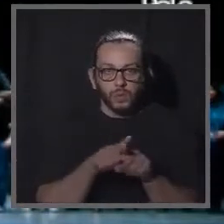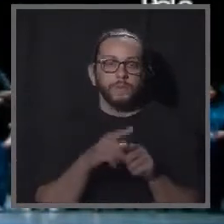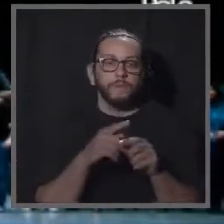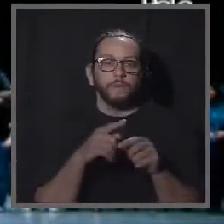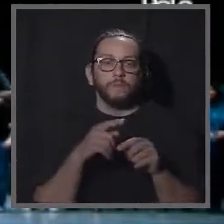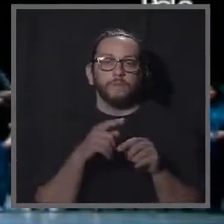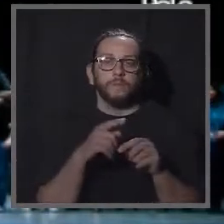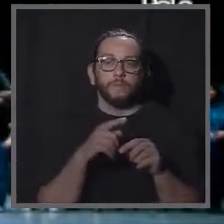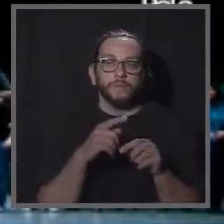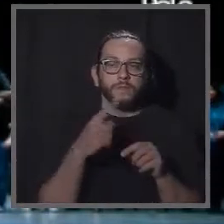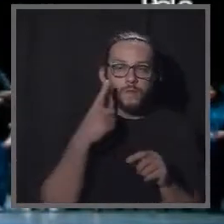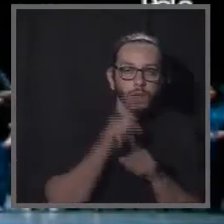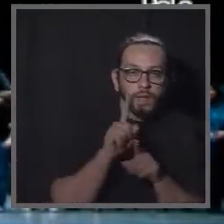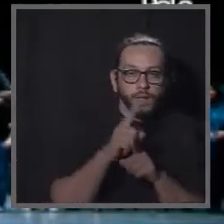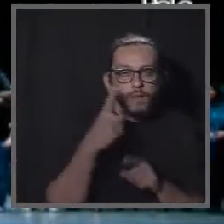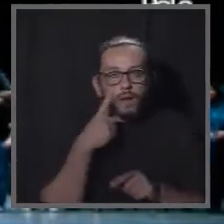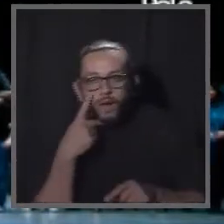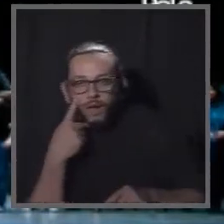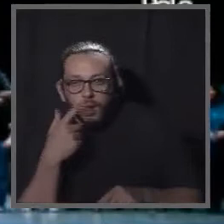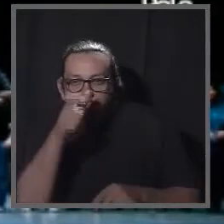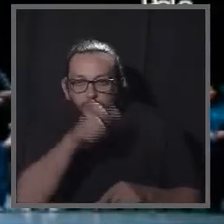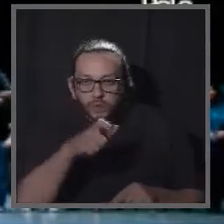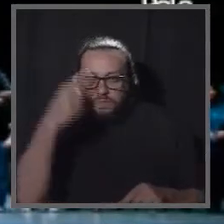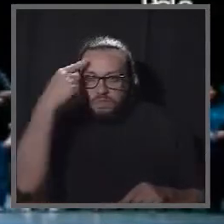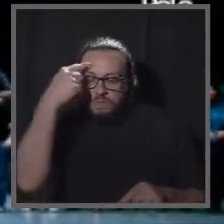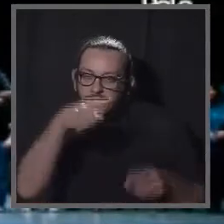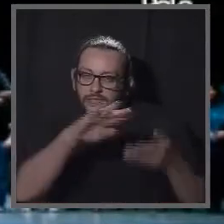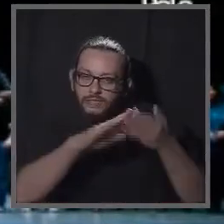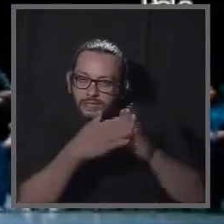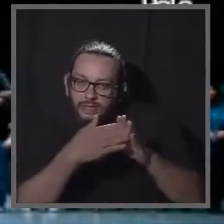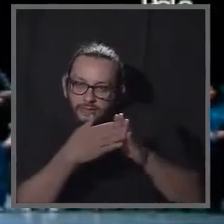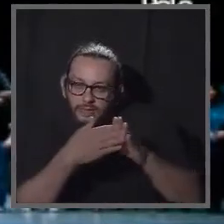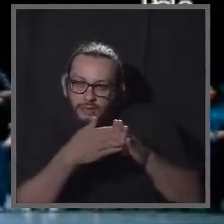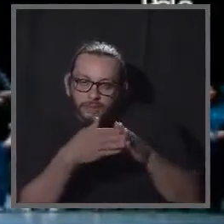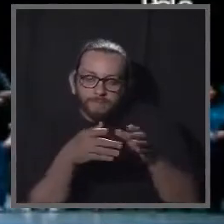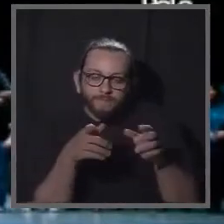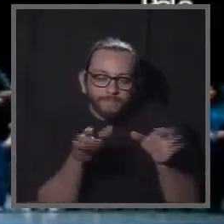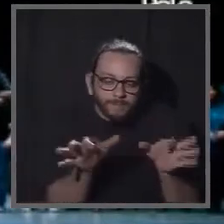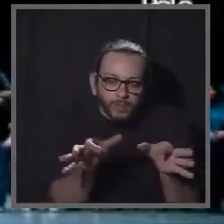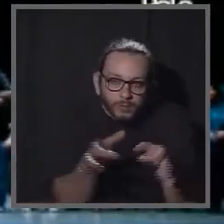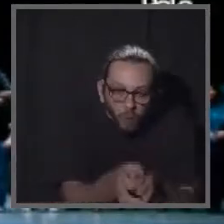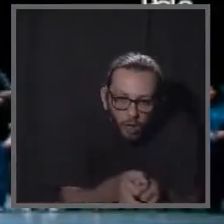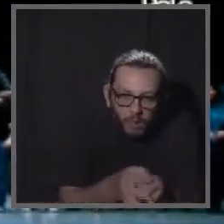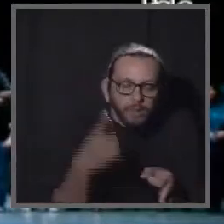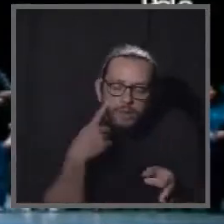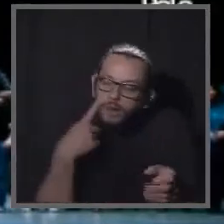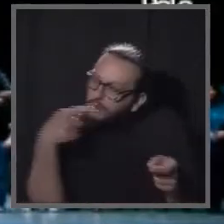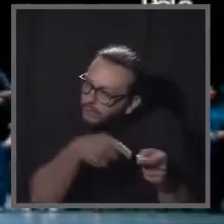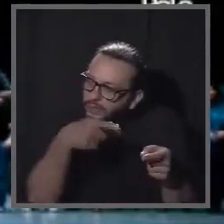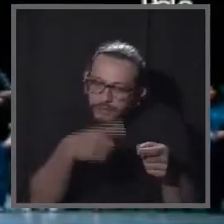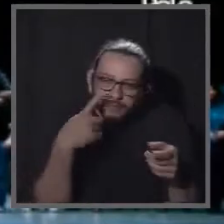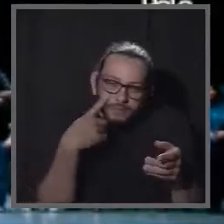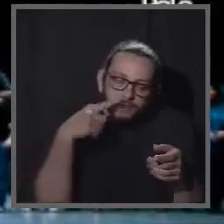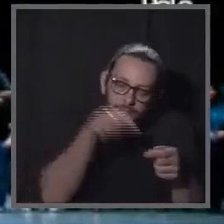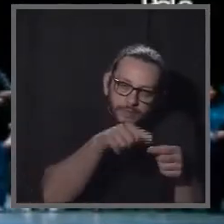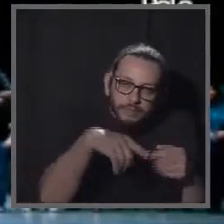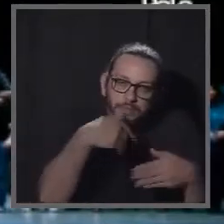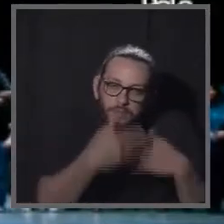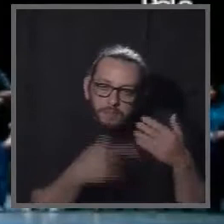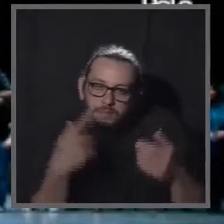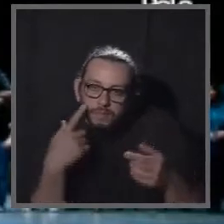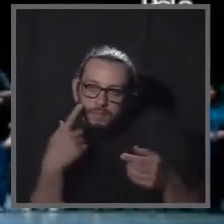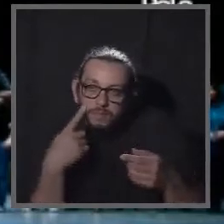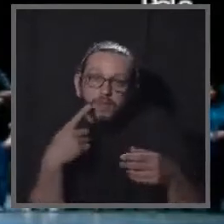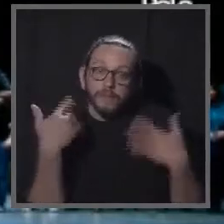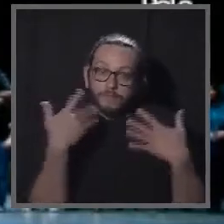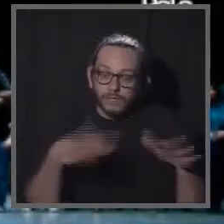to identify what people thought that was not working well in the society and in the city.